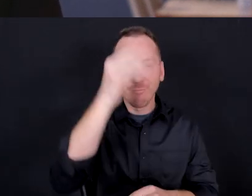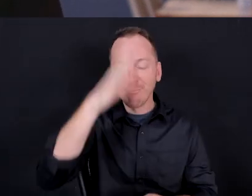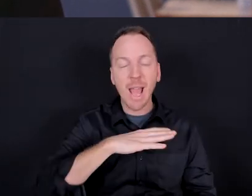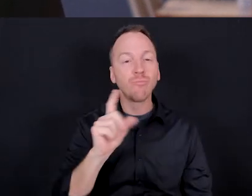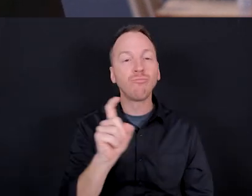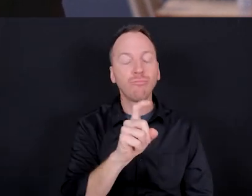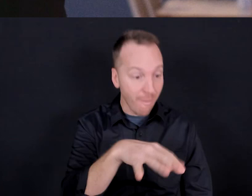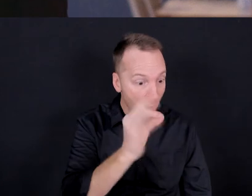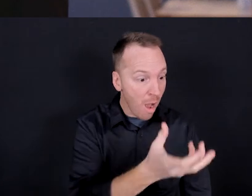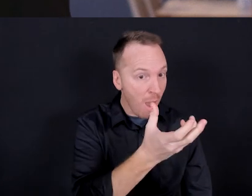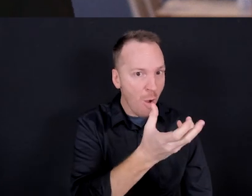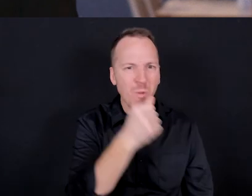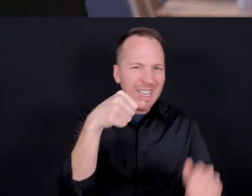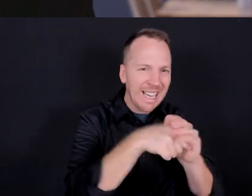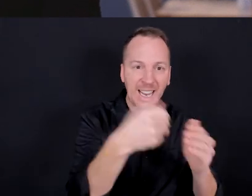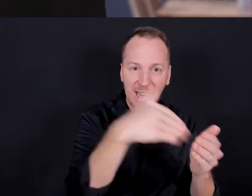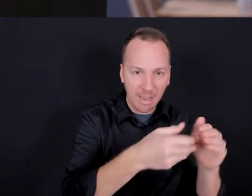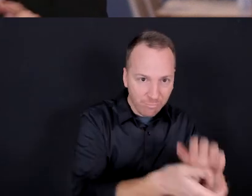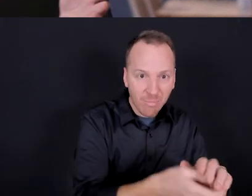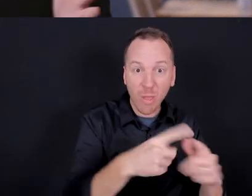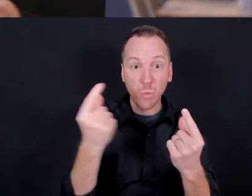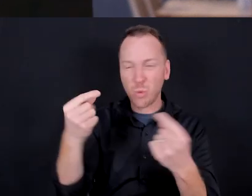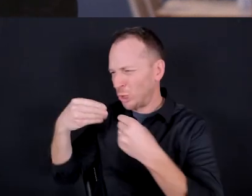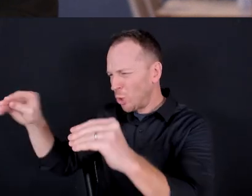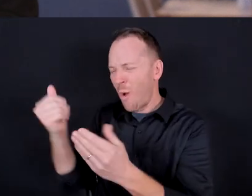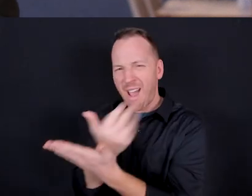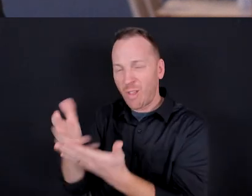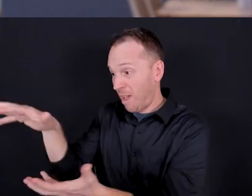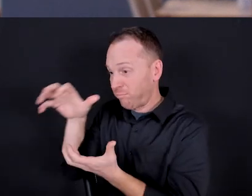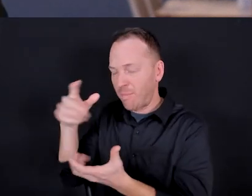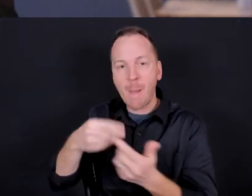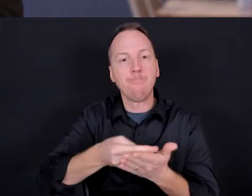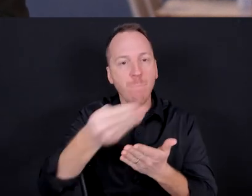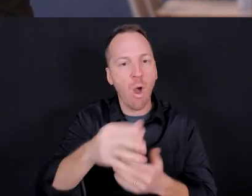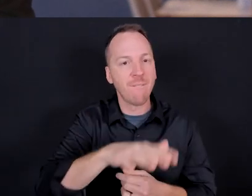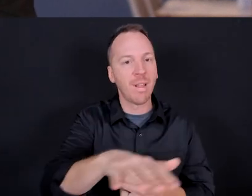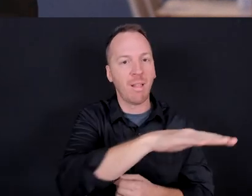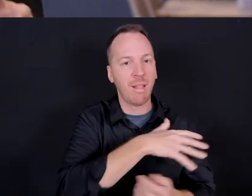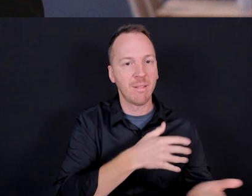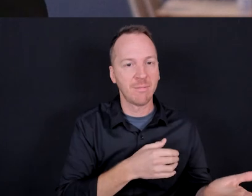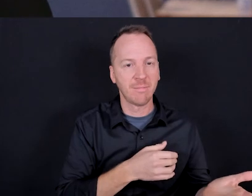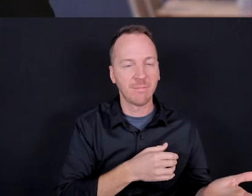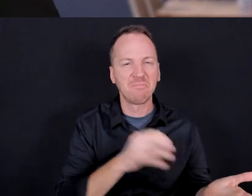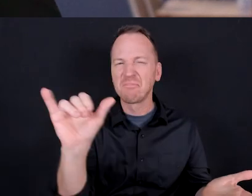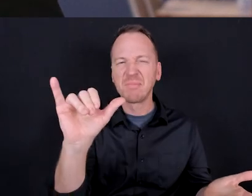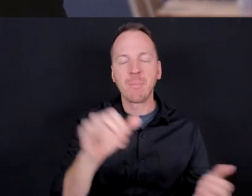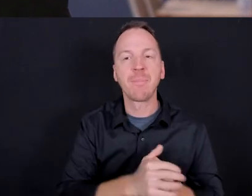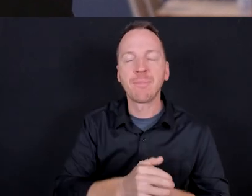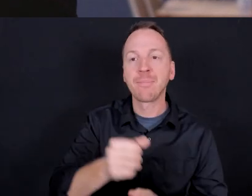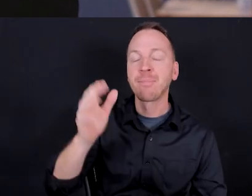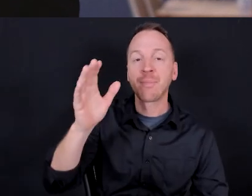again, and then in his joy went and sold all he had and bought that field. Again, the kingdom of